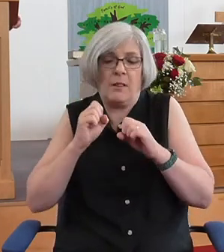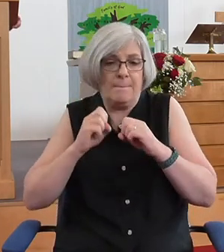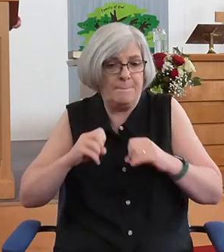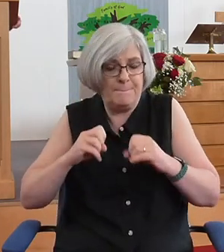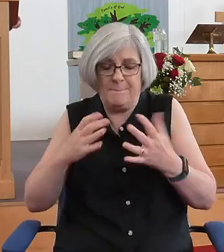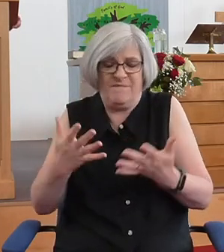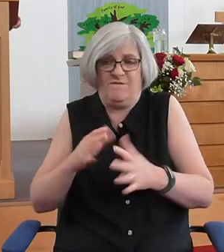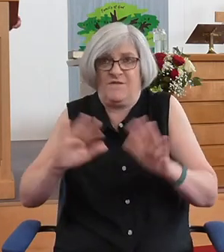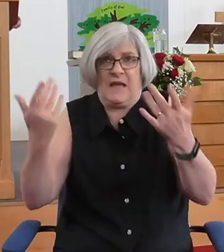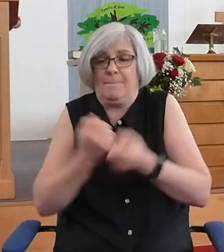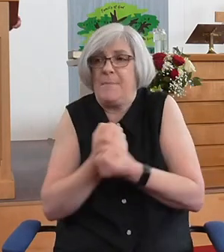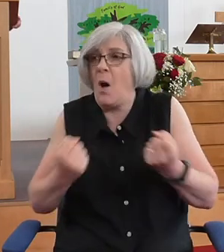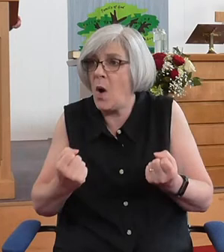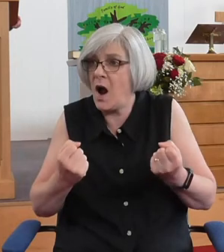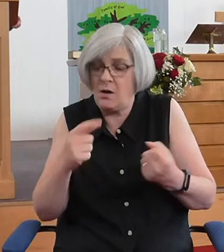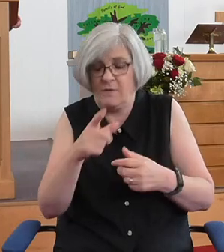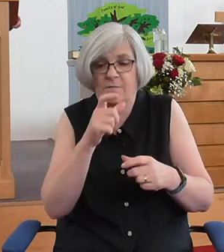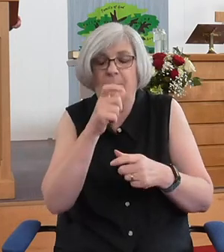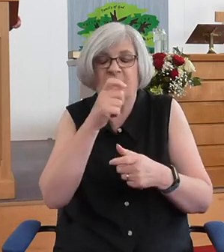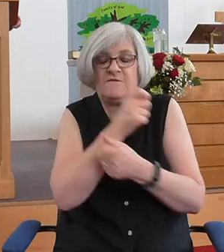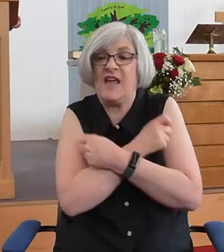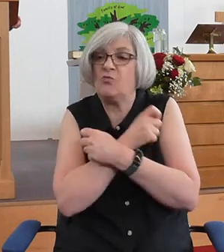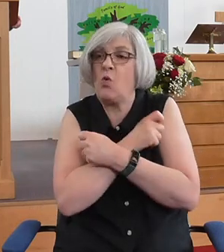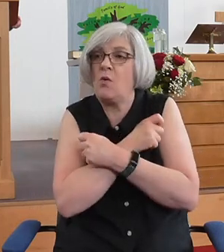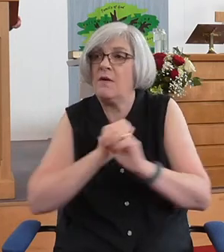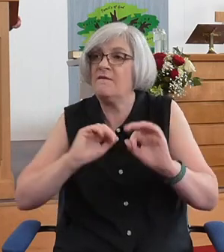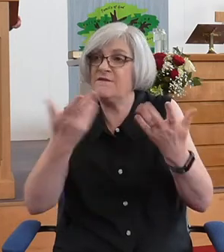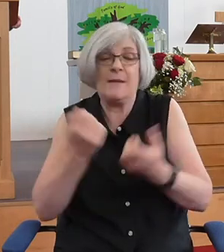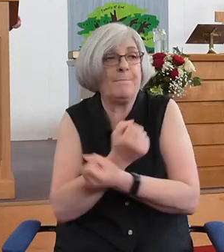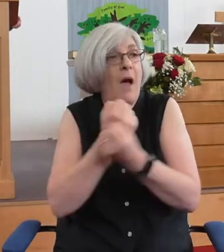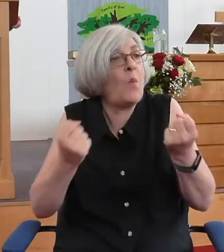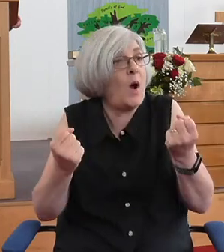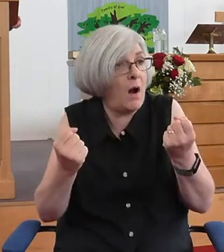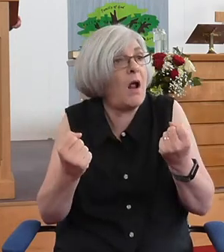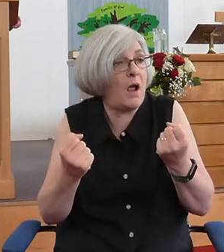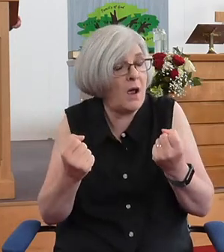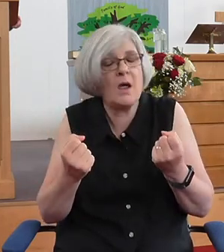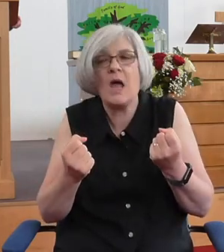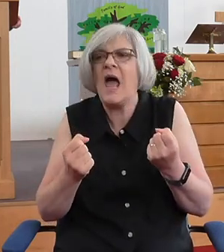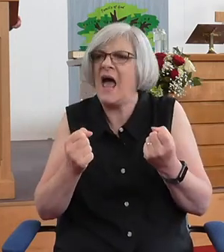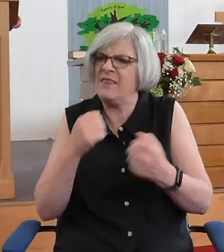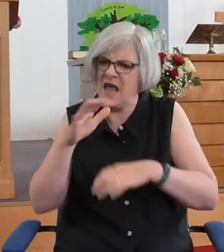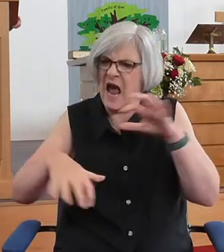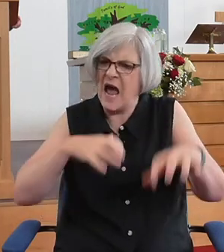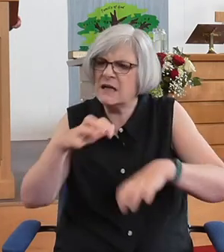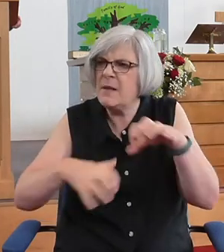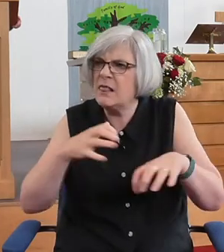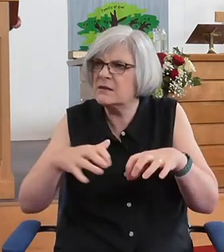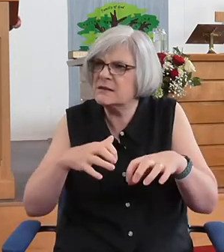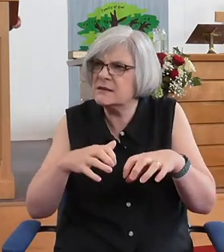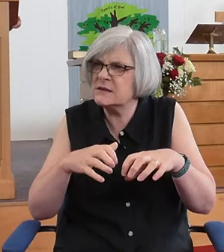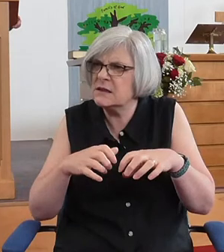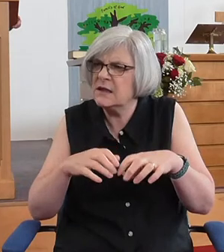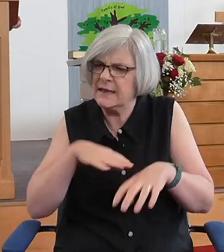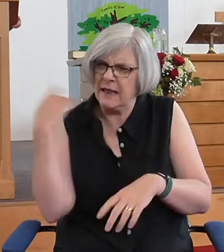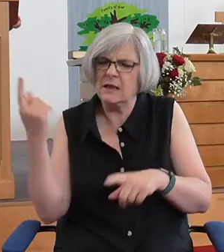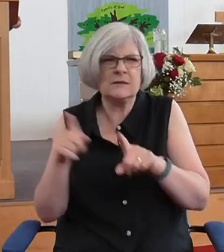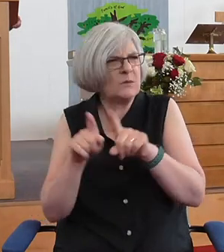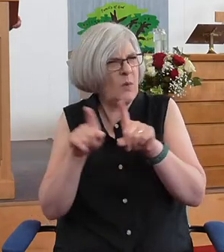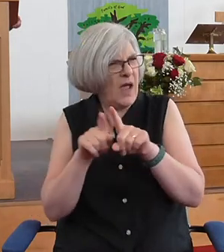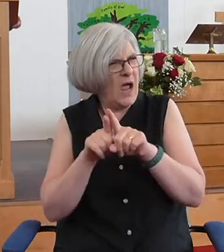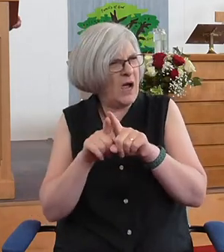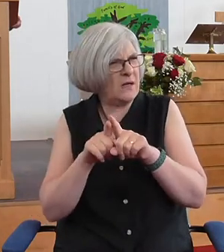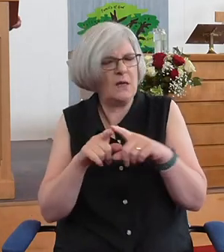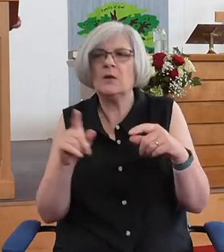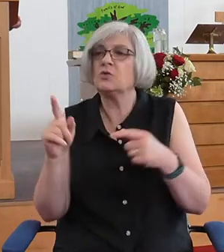was, and by killing the firstborn of the animals as well, which were often sacred to the gods in Egypt,